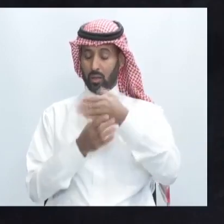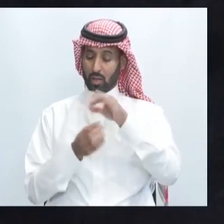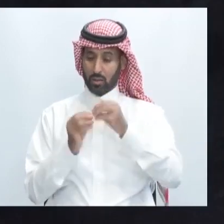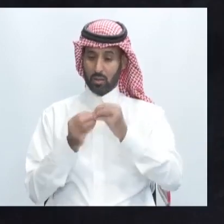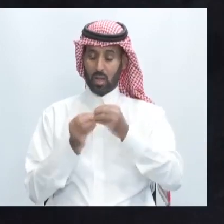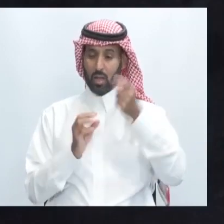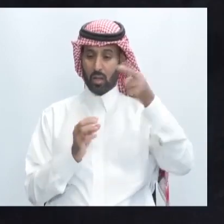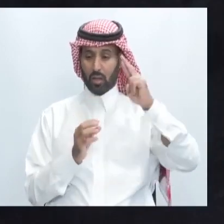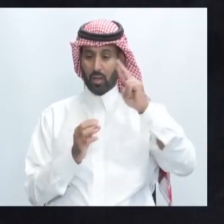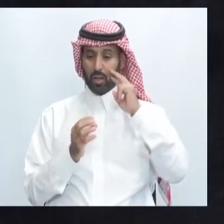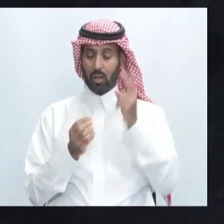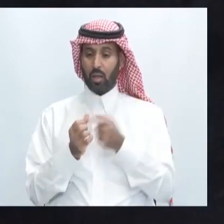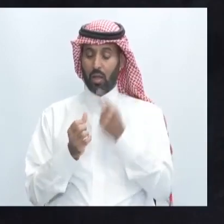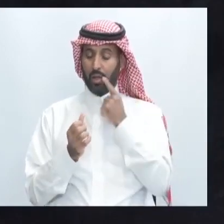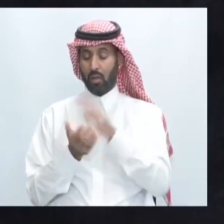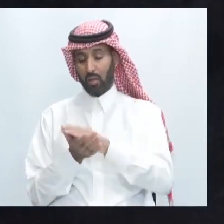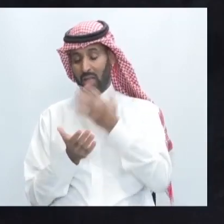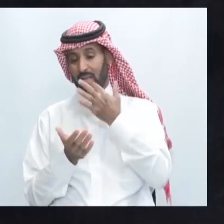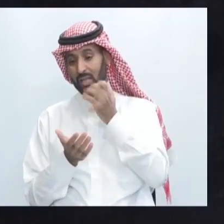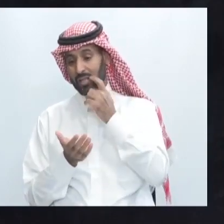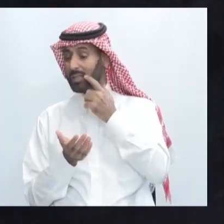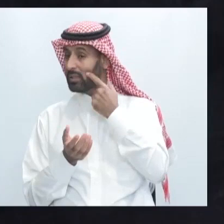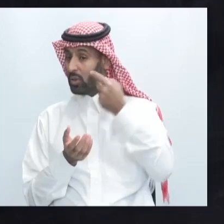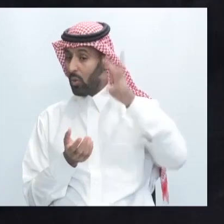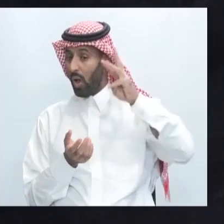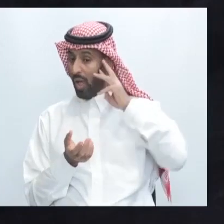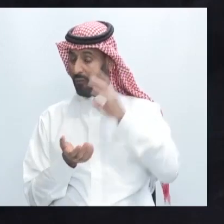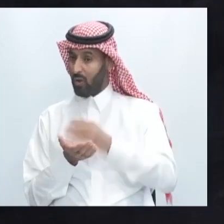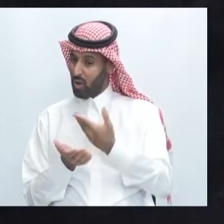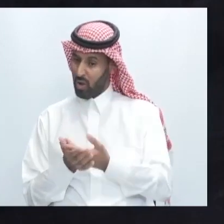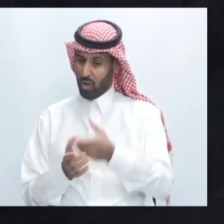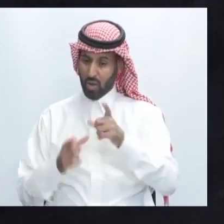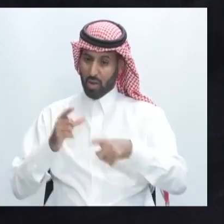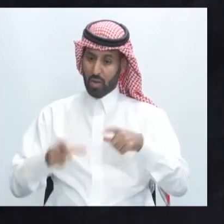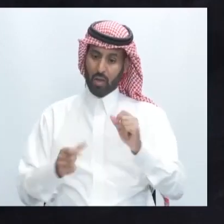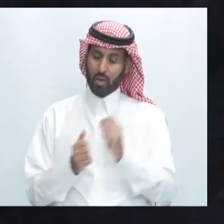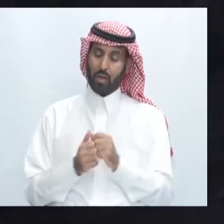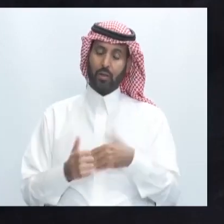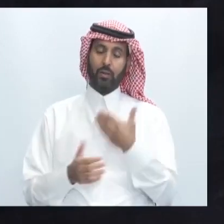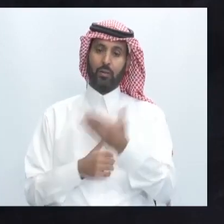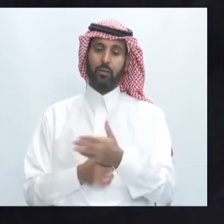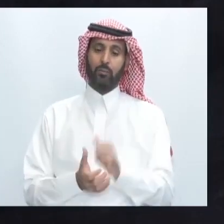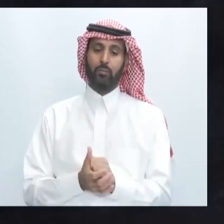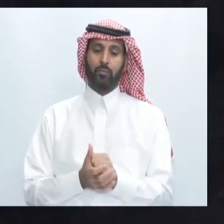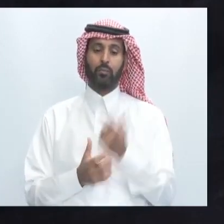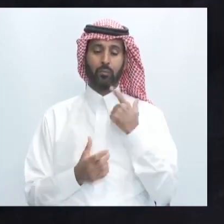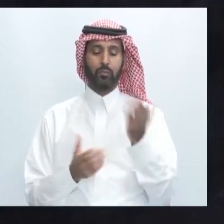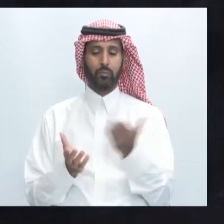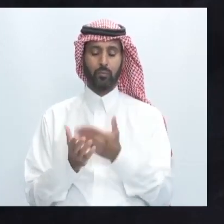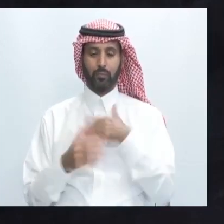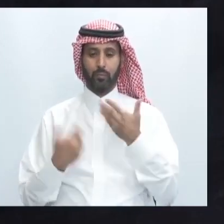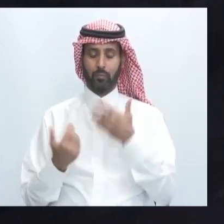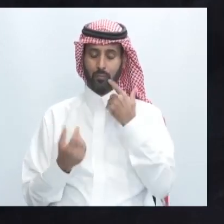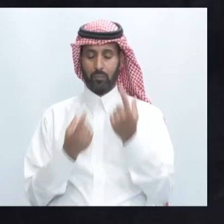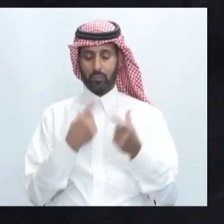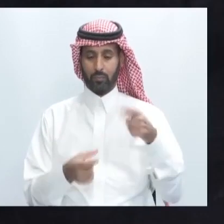The white is for the funerals. The red is the red color represents the happiness. In their happy